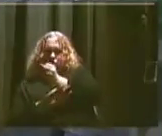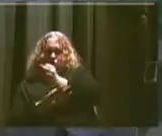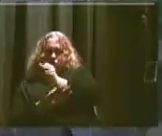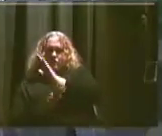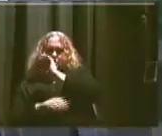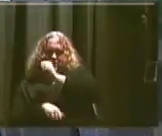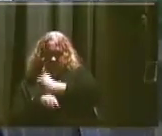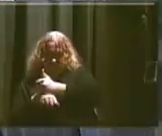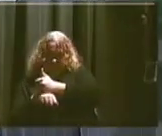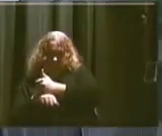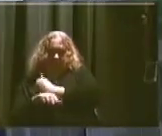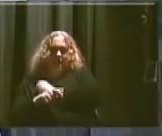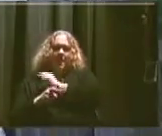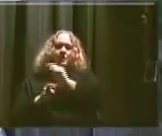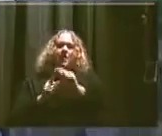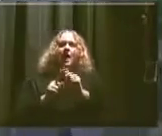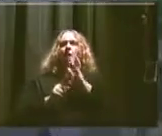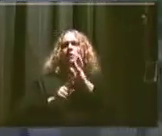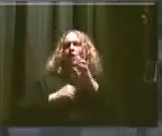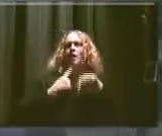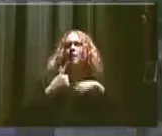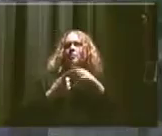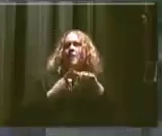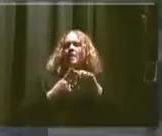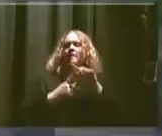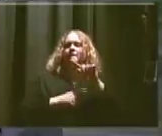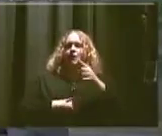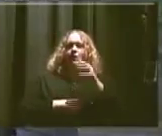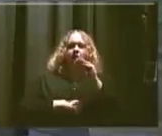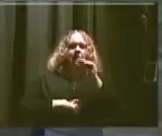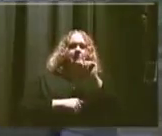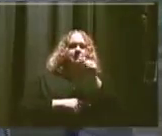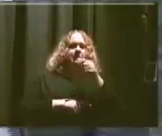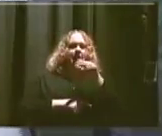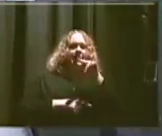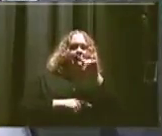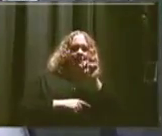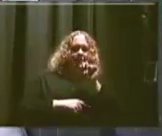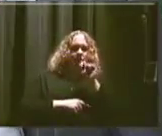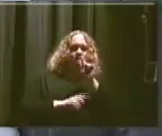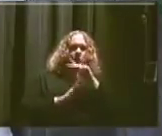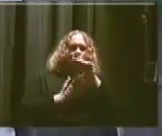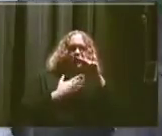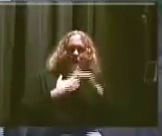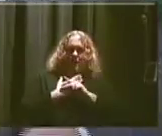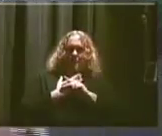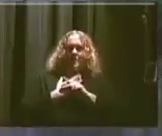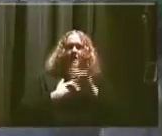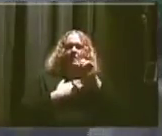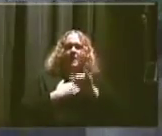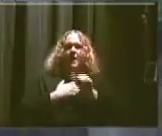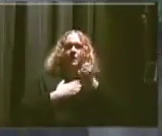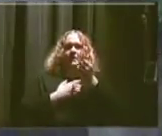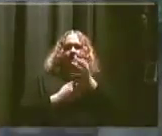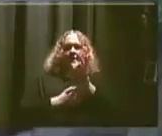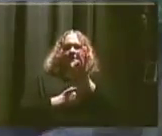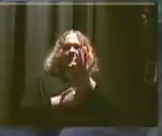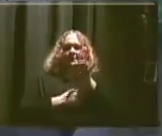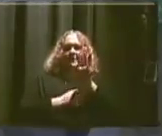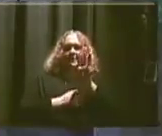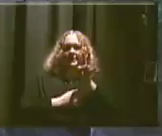that we had was in 1986. And that was a law and government magnet. And then in 1991,